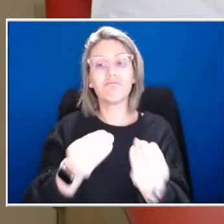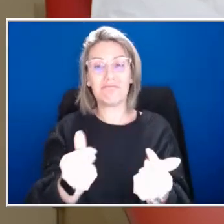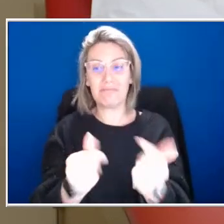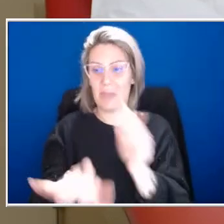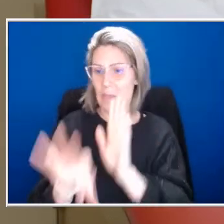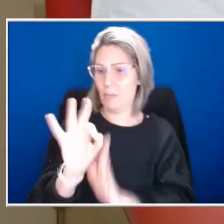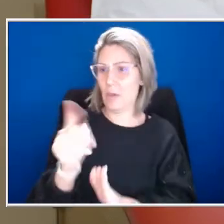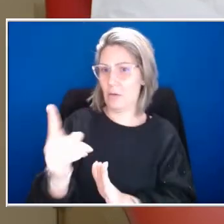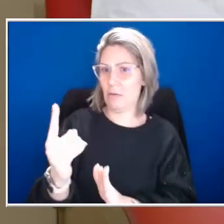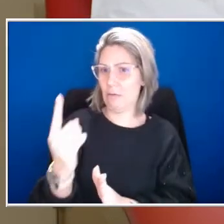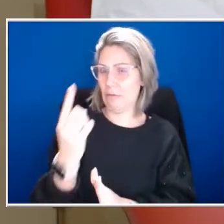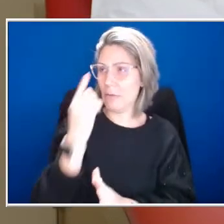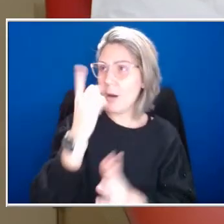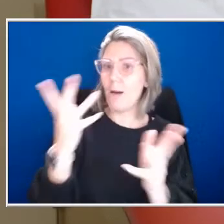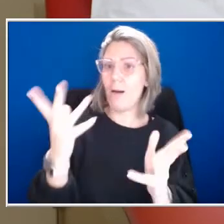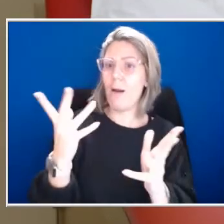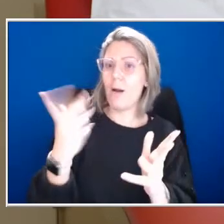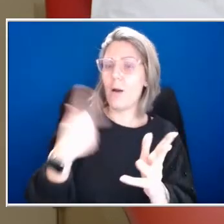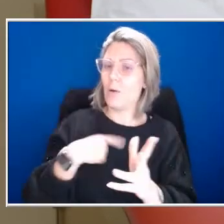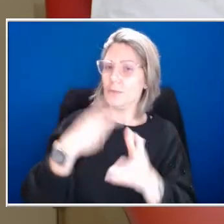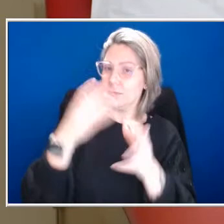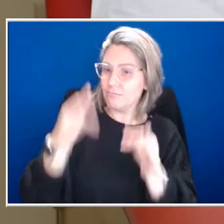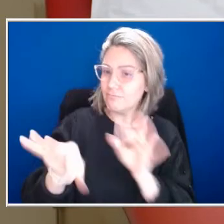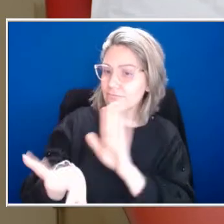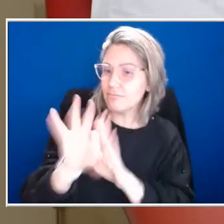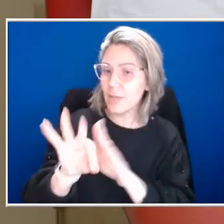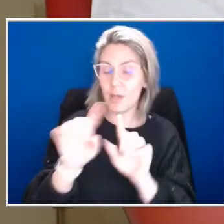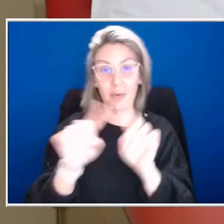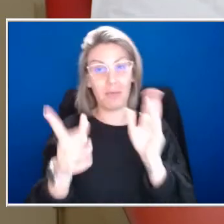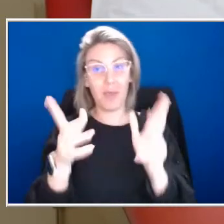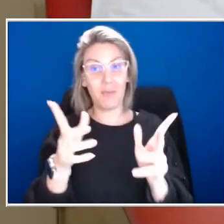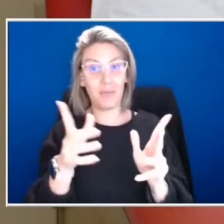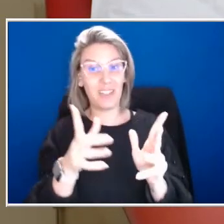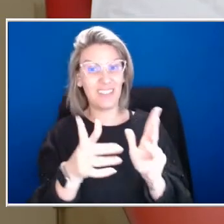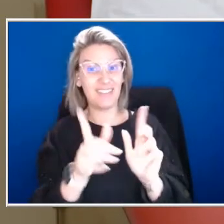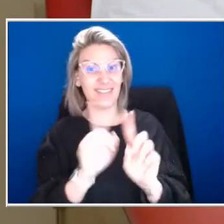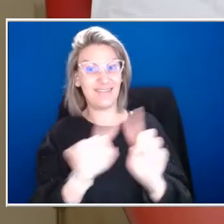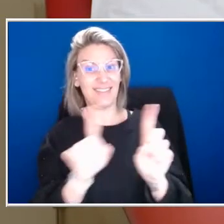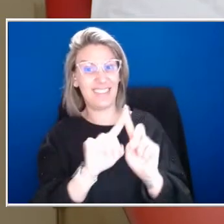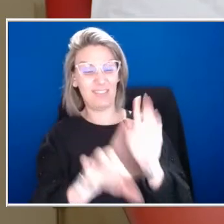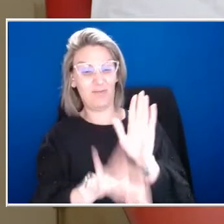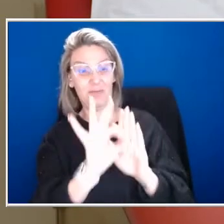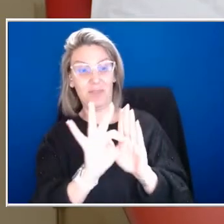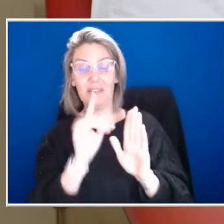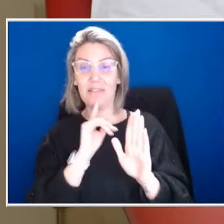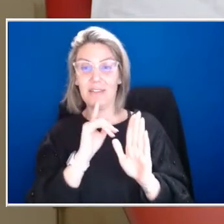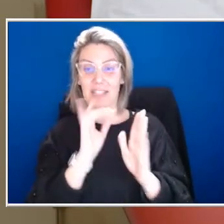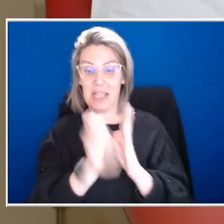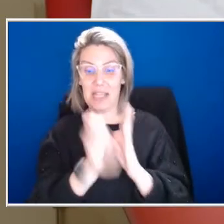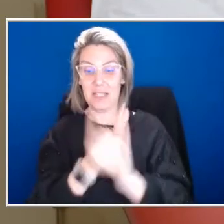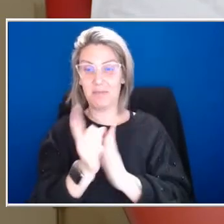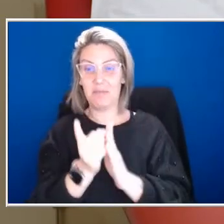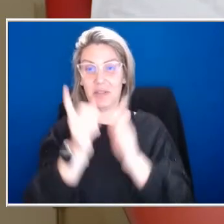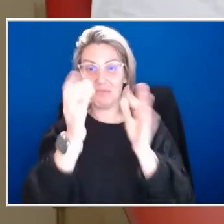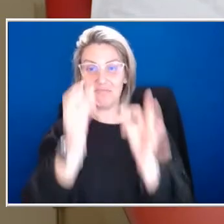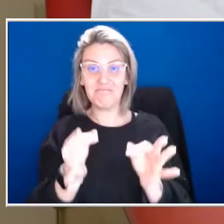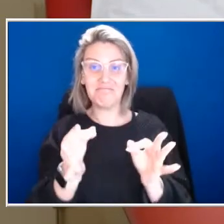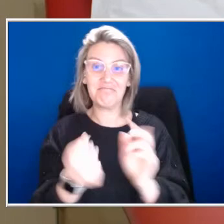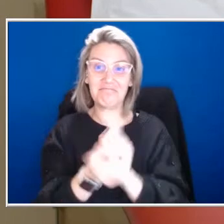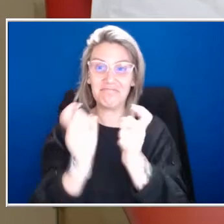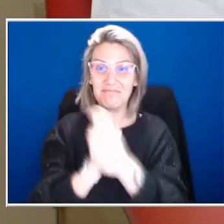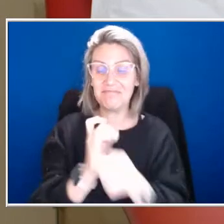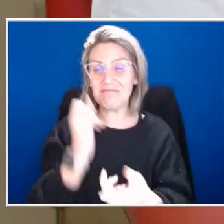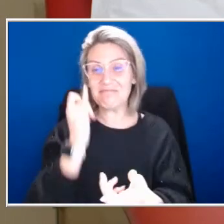making may turn out to be much different. So a lot of times there's some decision making that happens on the fly. So we're there in the war room or next to it to